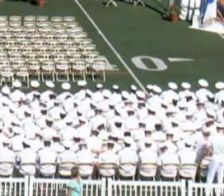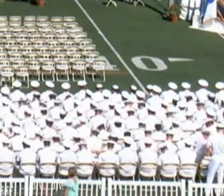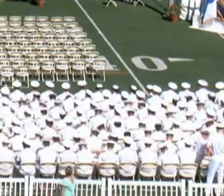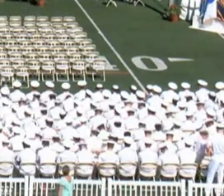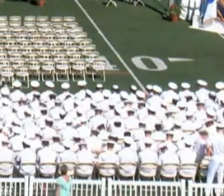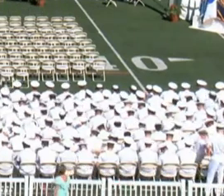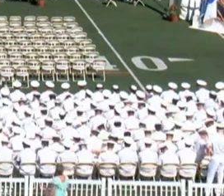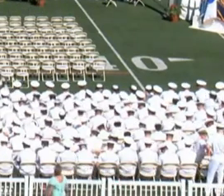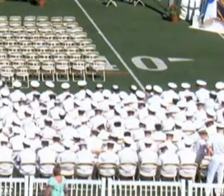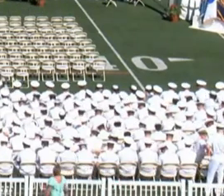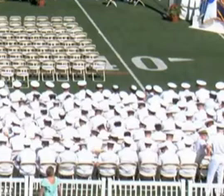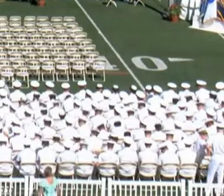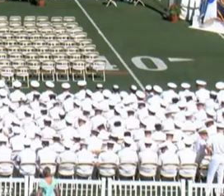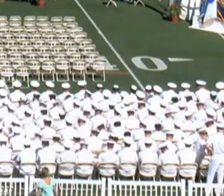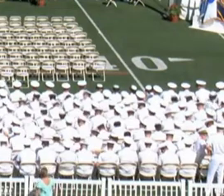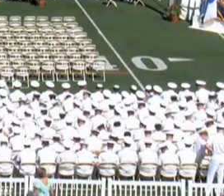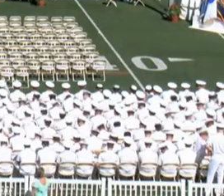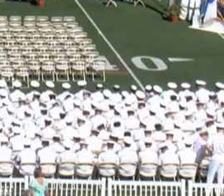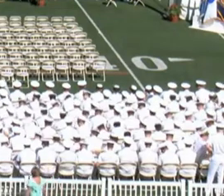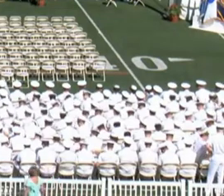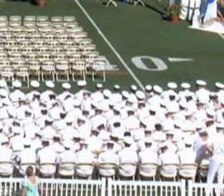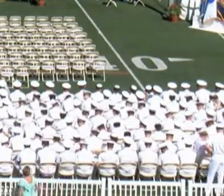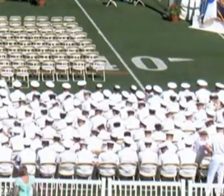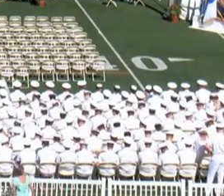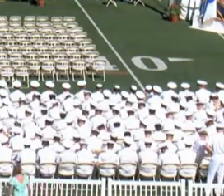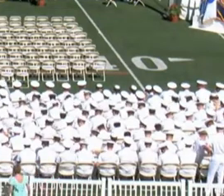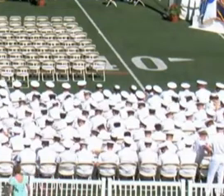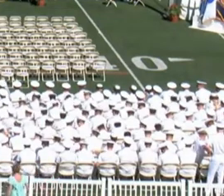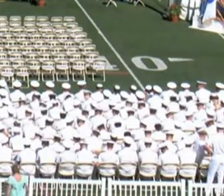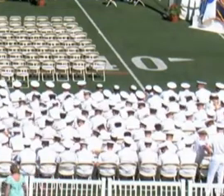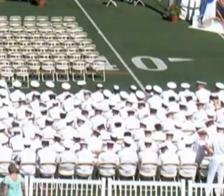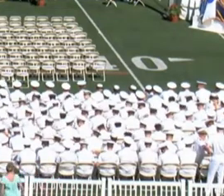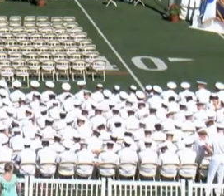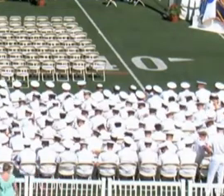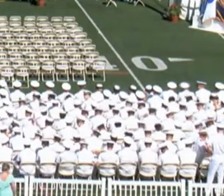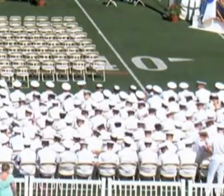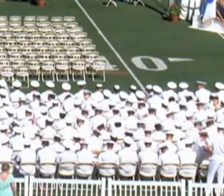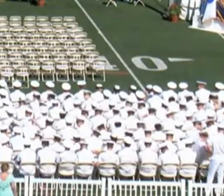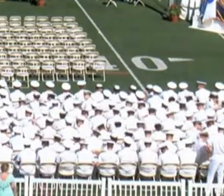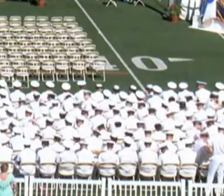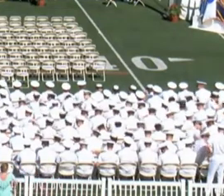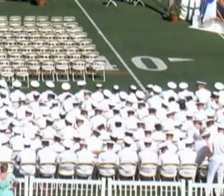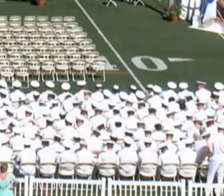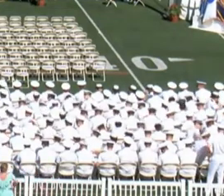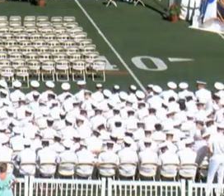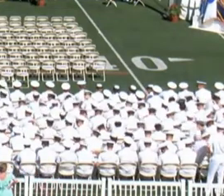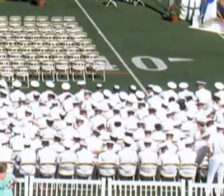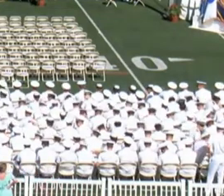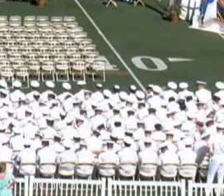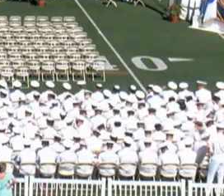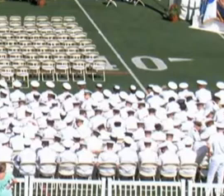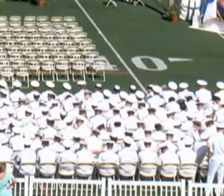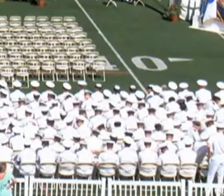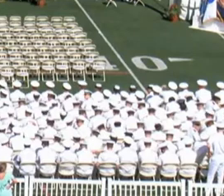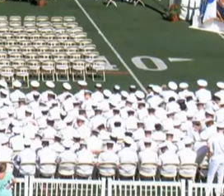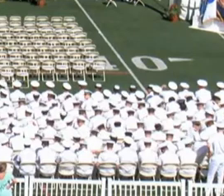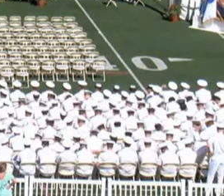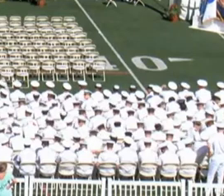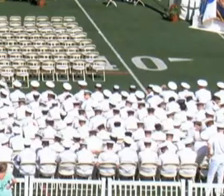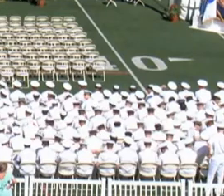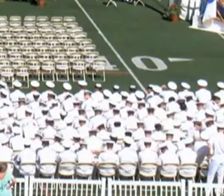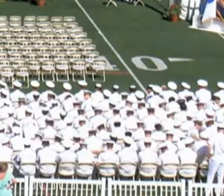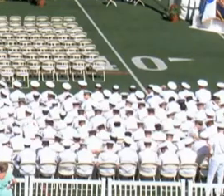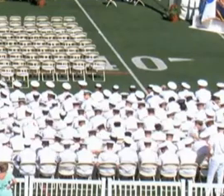Again, we're waiting for the commencement exercise to begin at 10 a.m. Eastern. It's now 9:59. General Mattis has arrived.